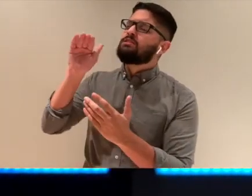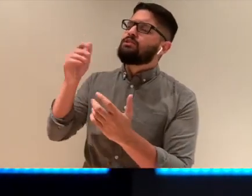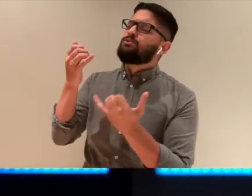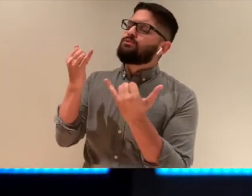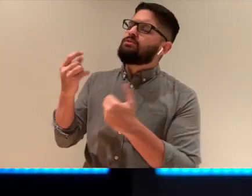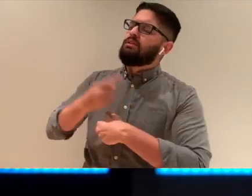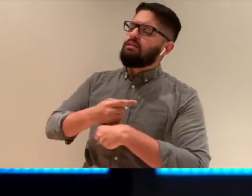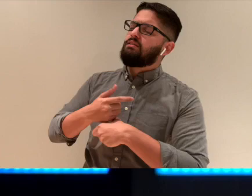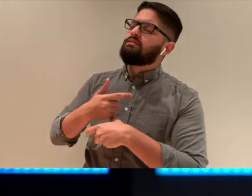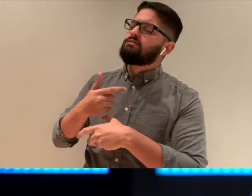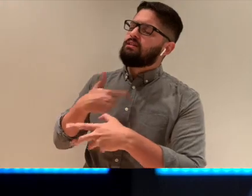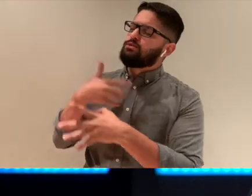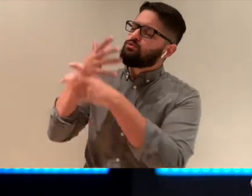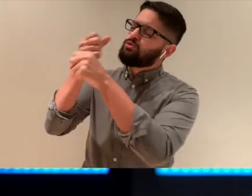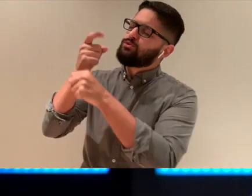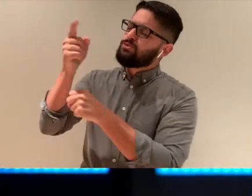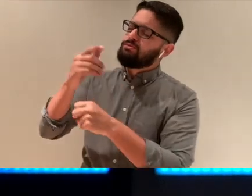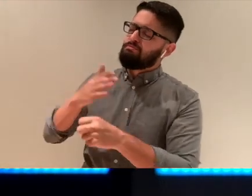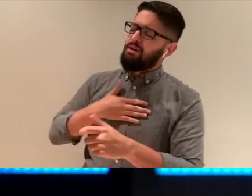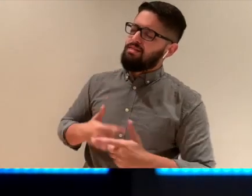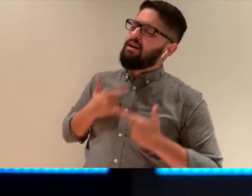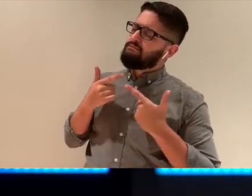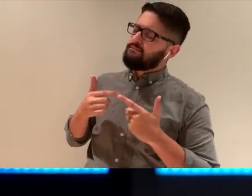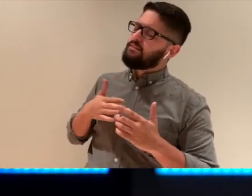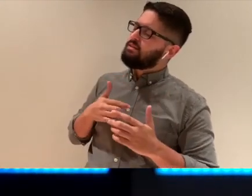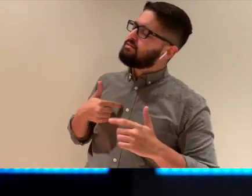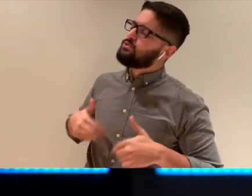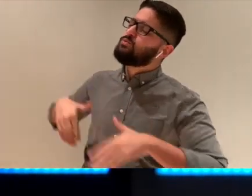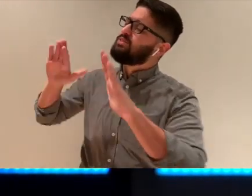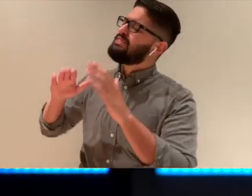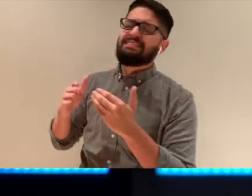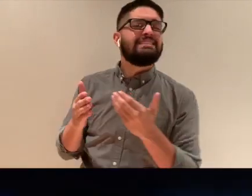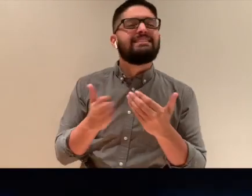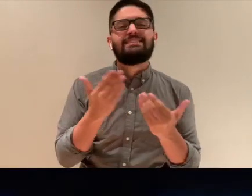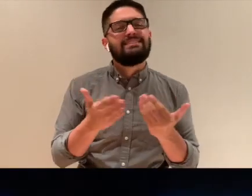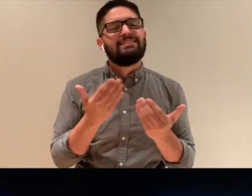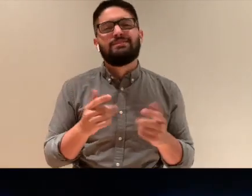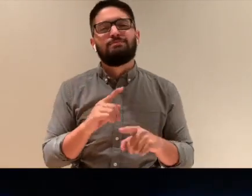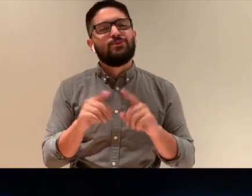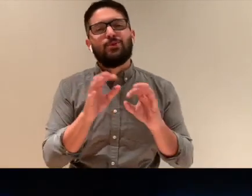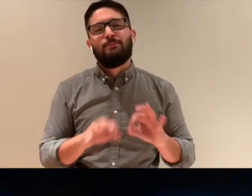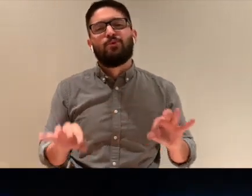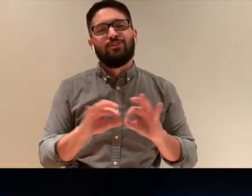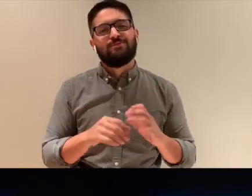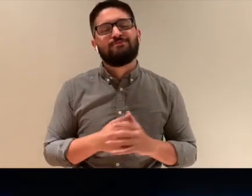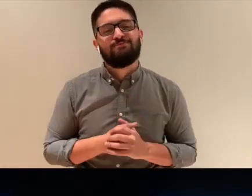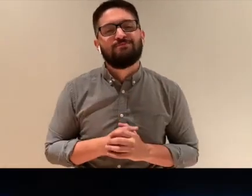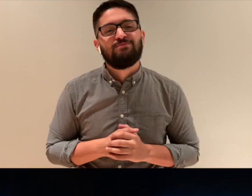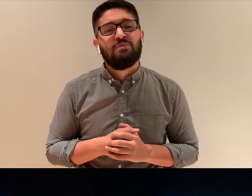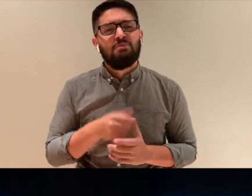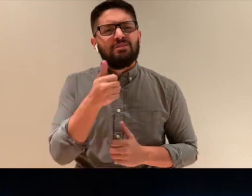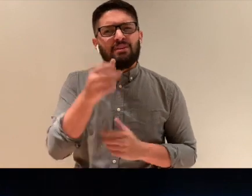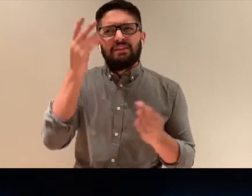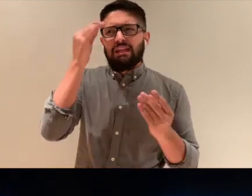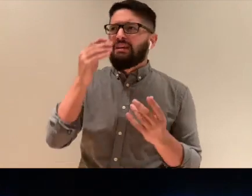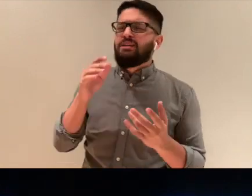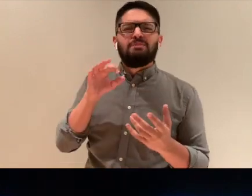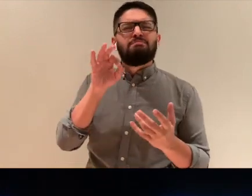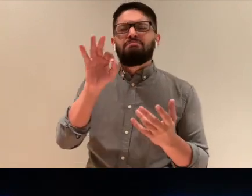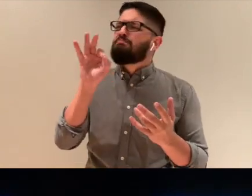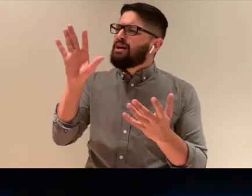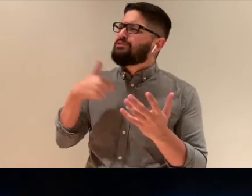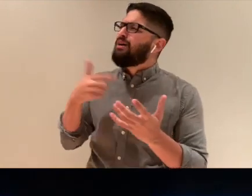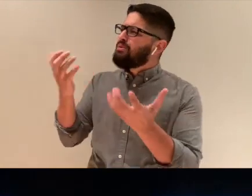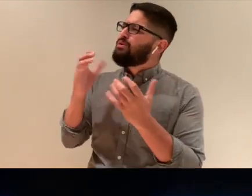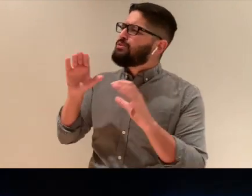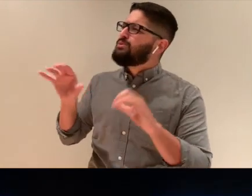Lord, today I put my trust in you and I surrender my life to you. It's so easy, but it's so important. And so you're thinking right now,